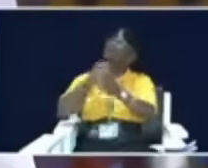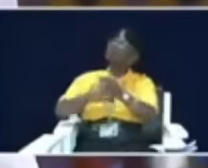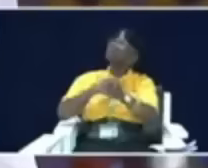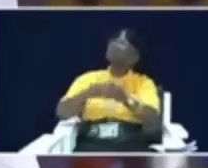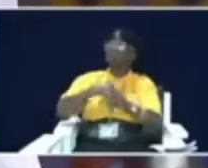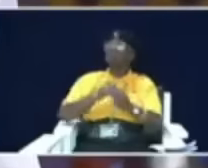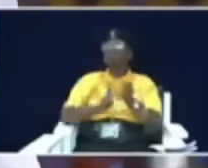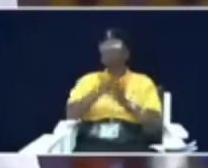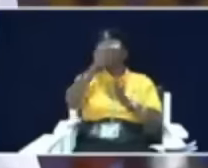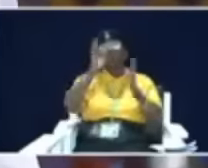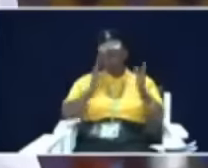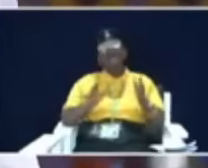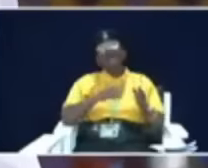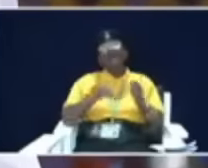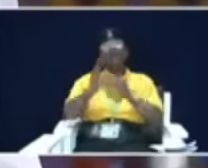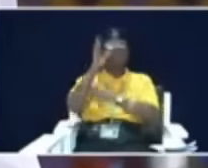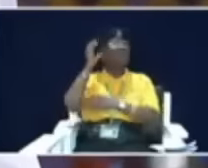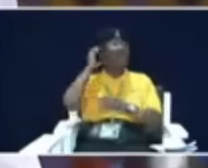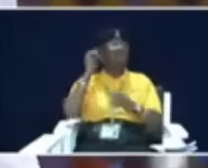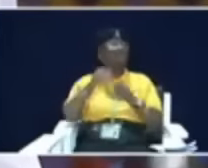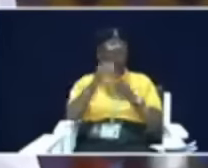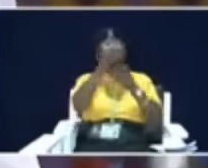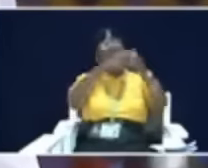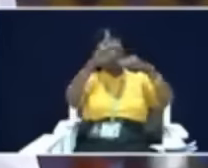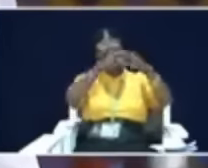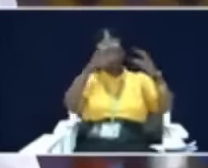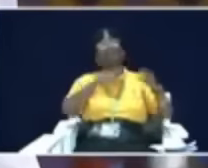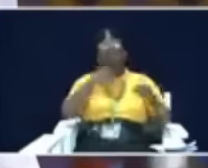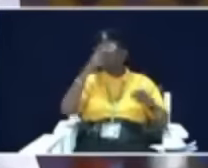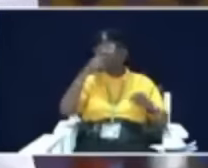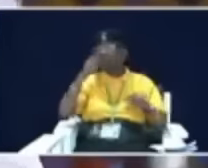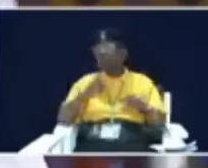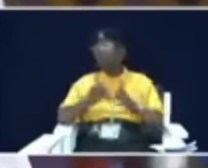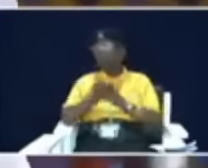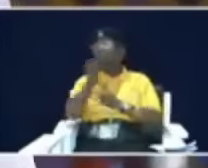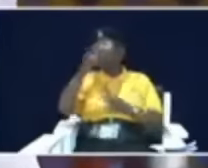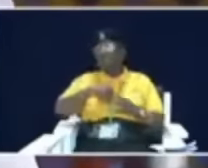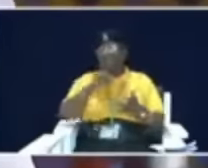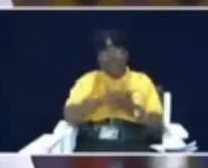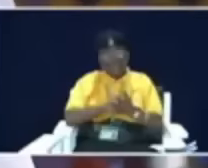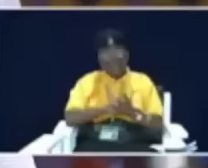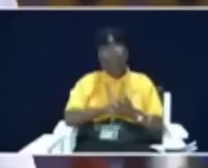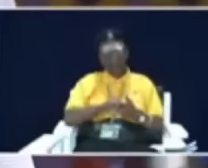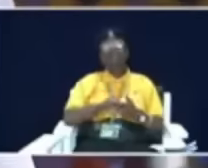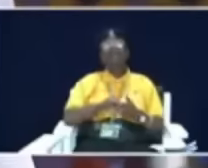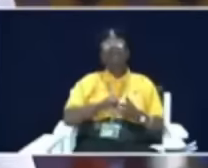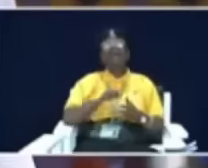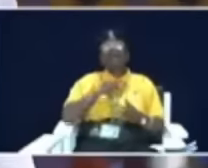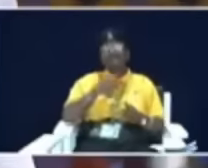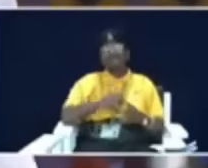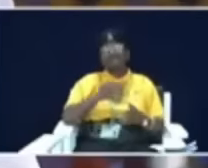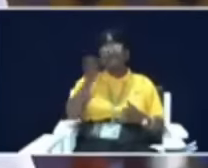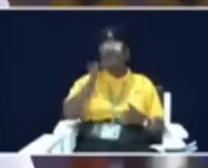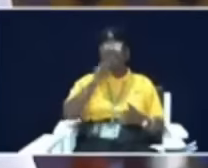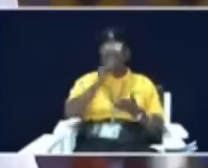And God heard in heaven and spoke to me and said, "Hey, there's somebody there saying, I wish I were taller."